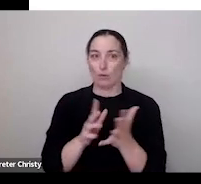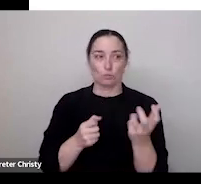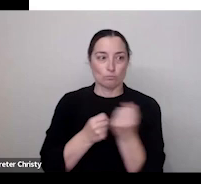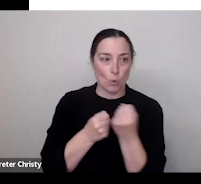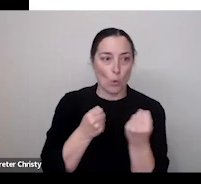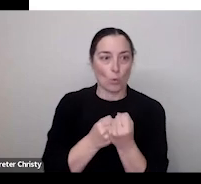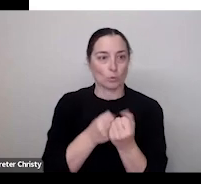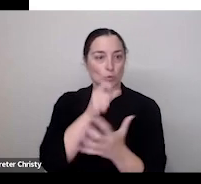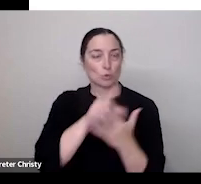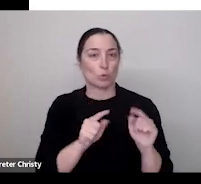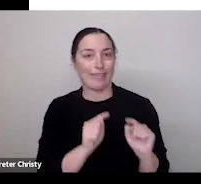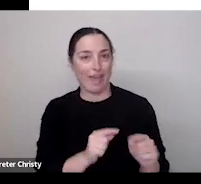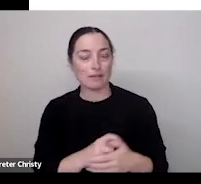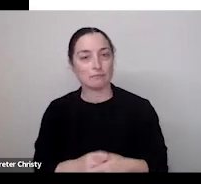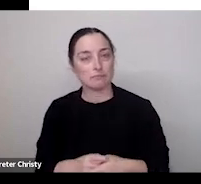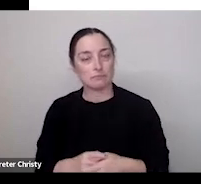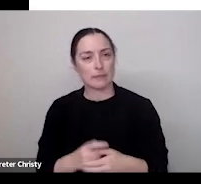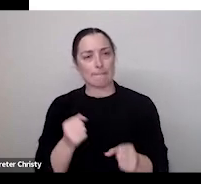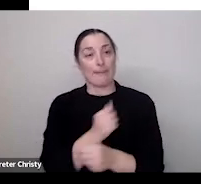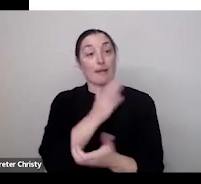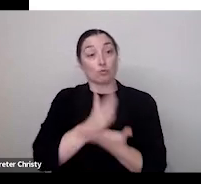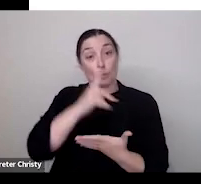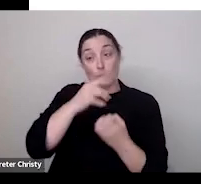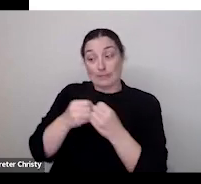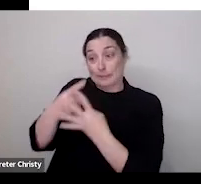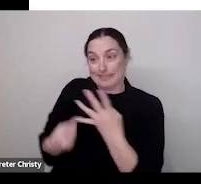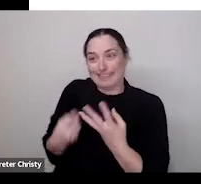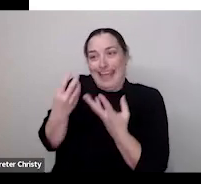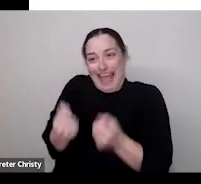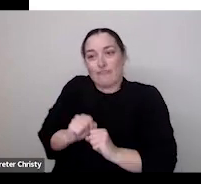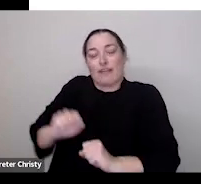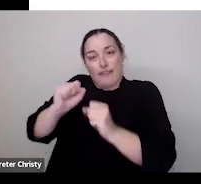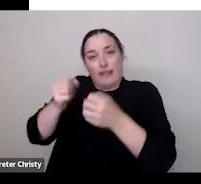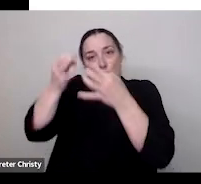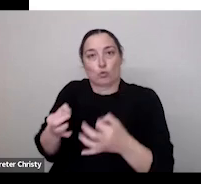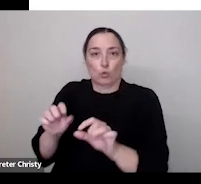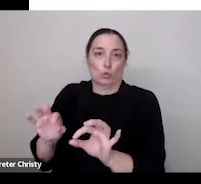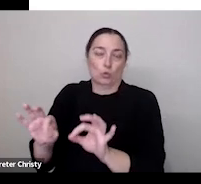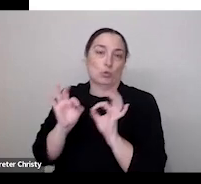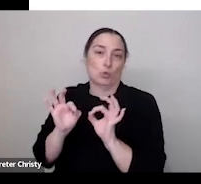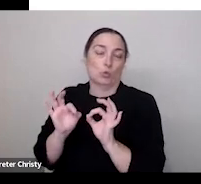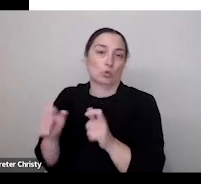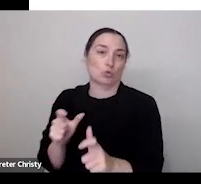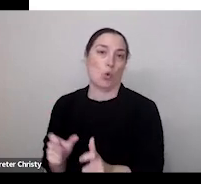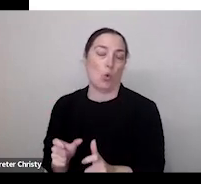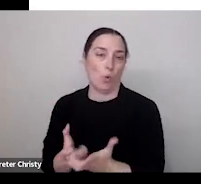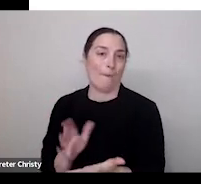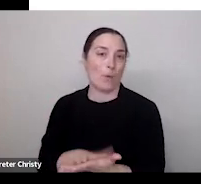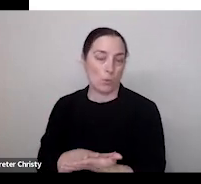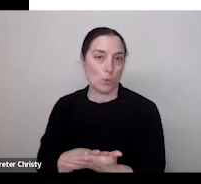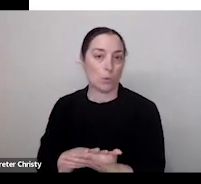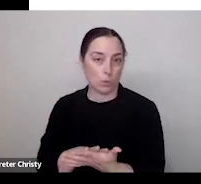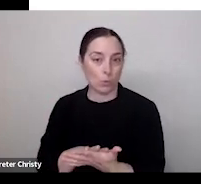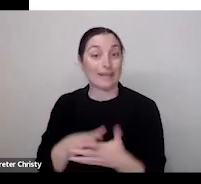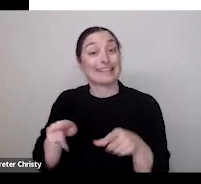do it, and how can we make sure that people with disability have agency, choice, and control in disaster risk reduction, and are also at the